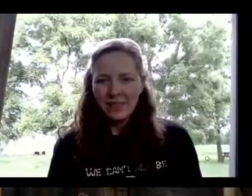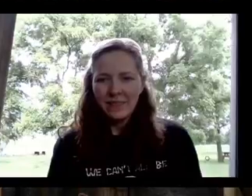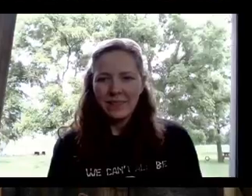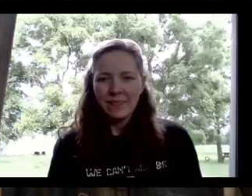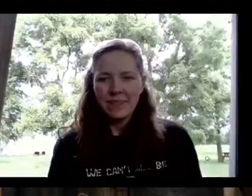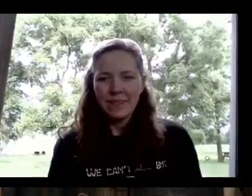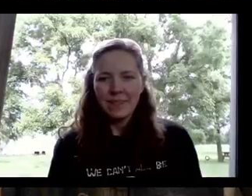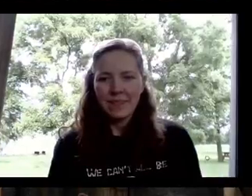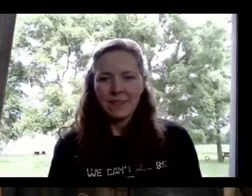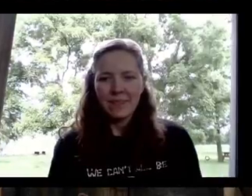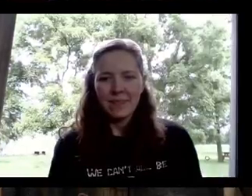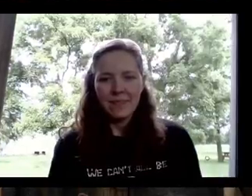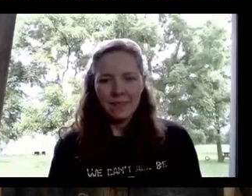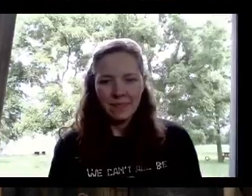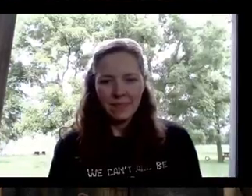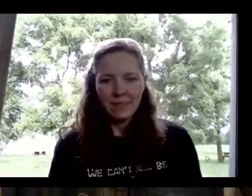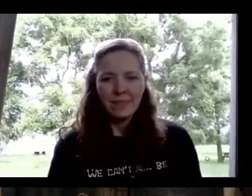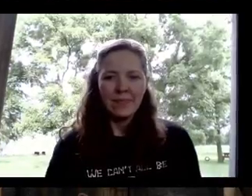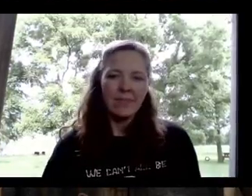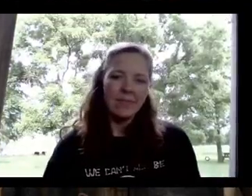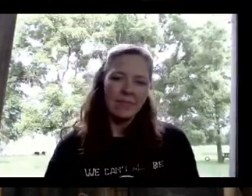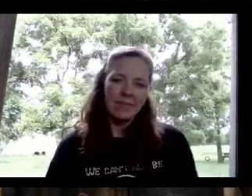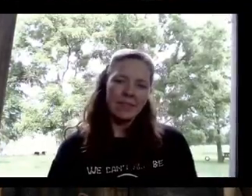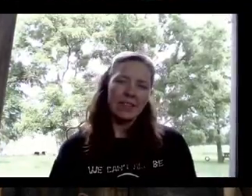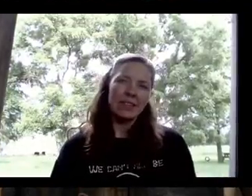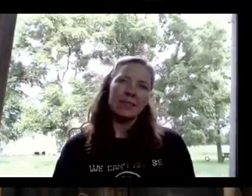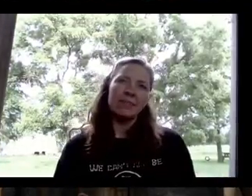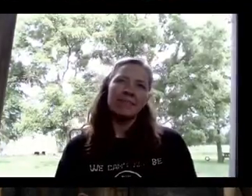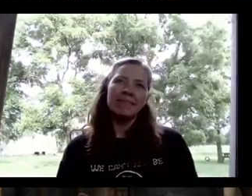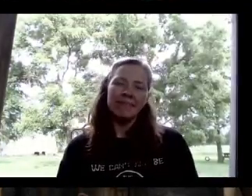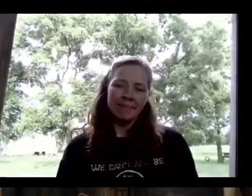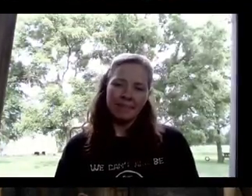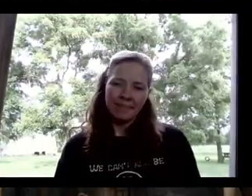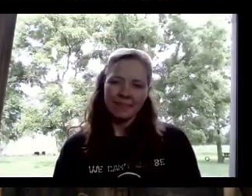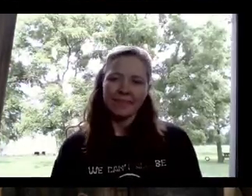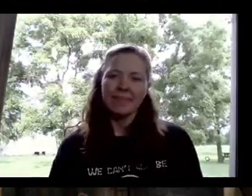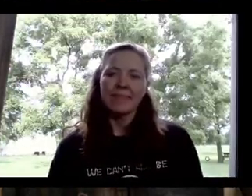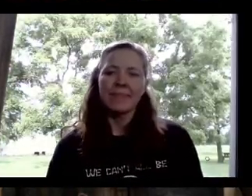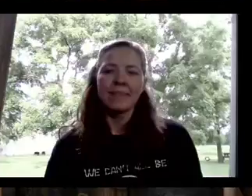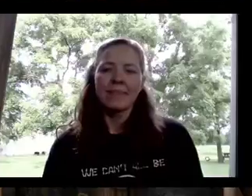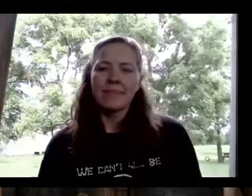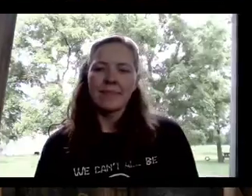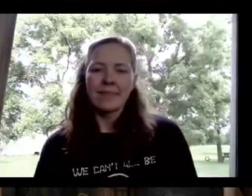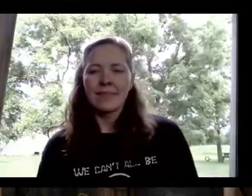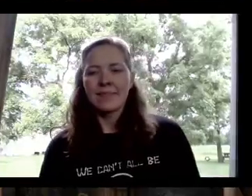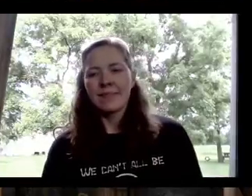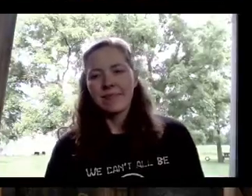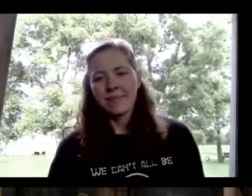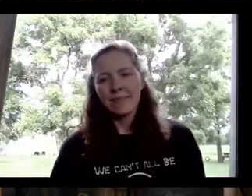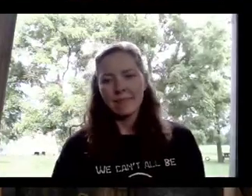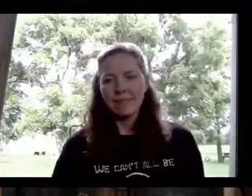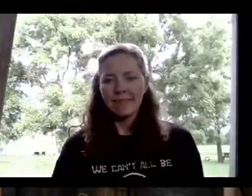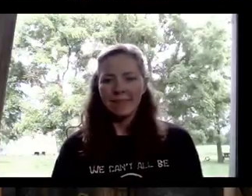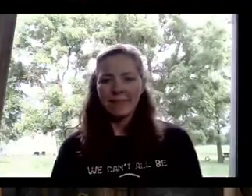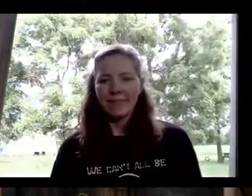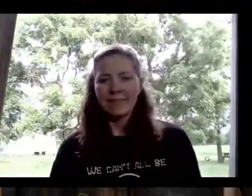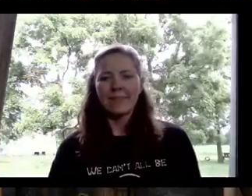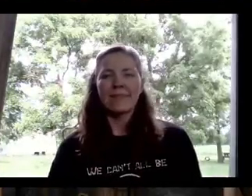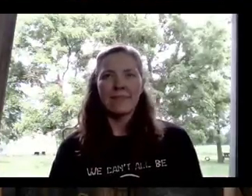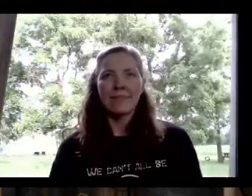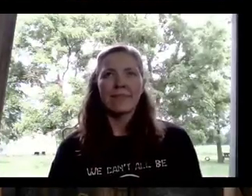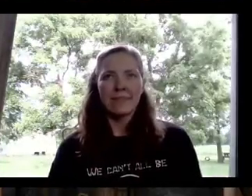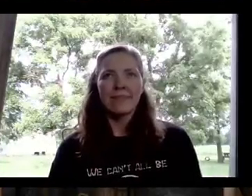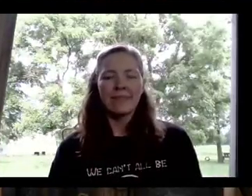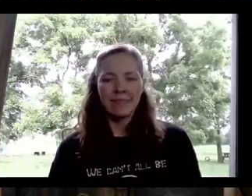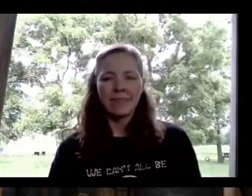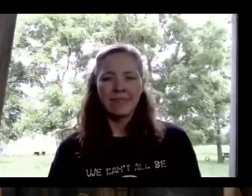Okay. So if there's any questions on that, go ahead and drop them in the comment section. Do attention Royers on or hashtag Roy or something,